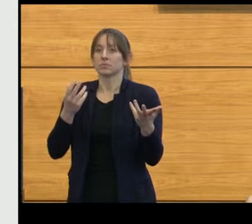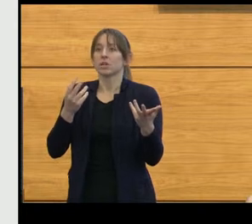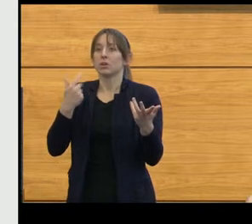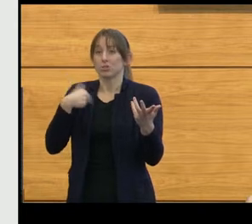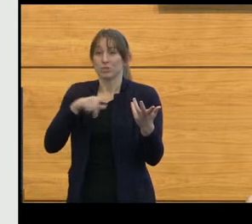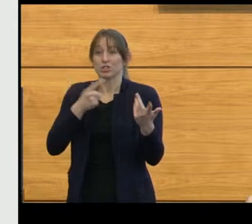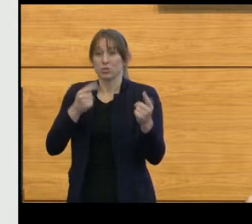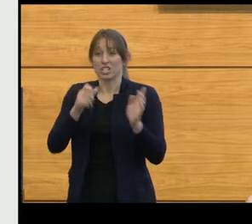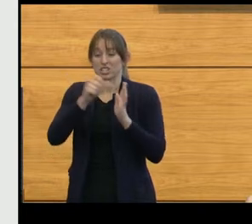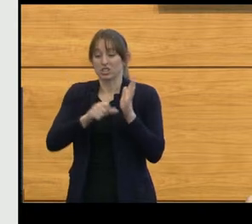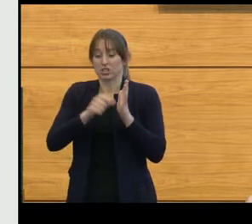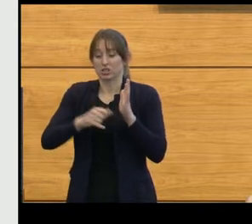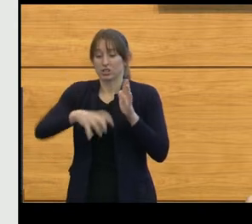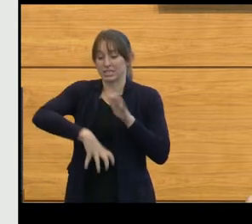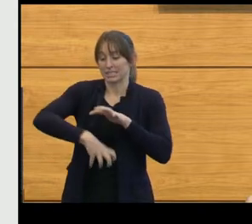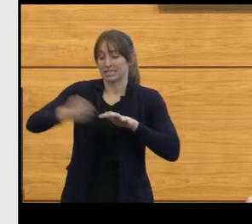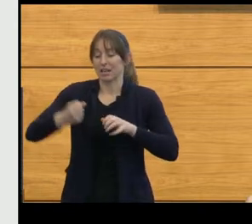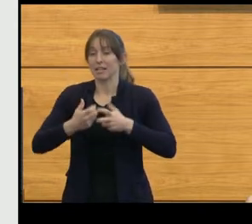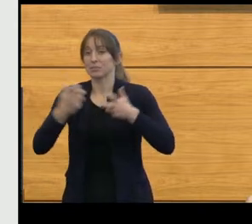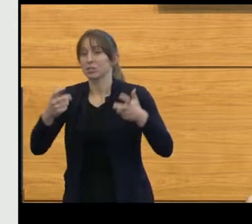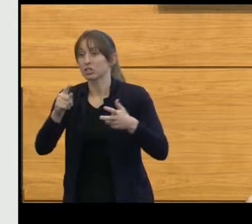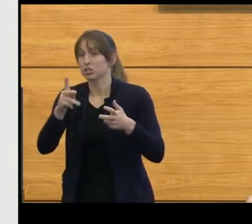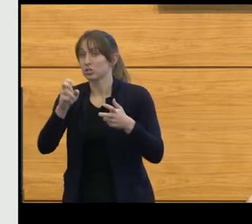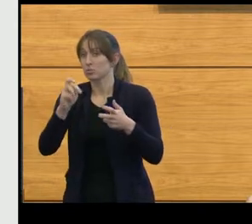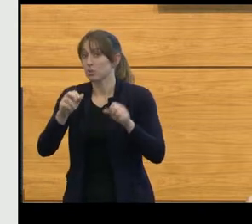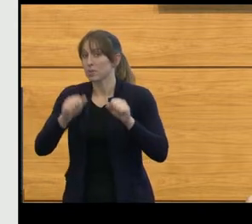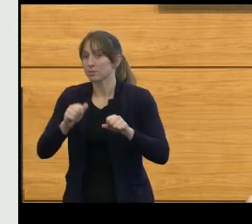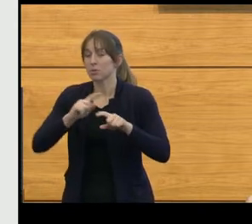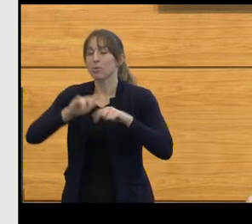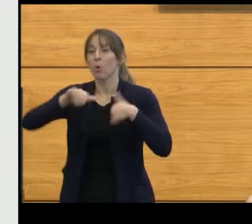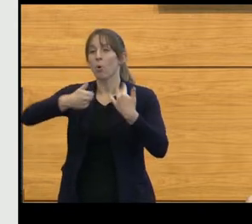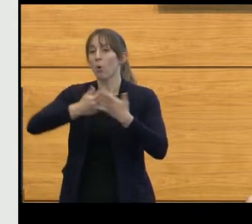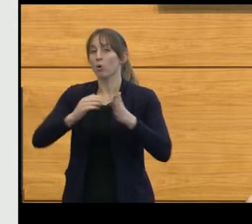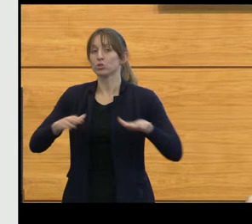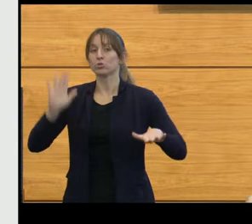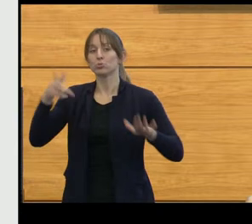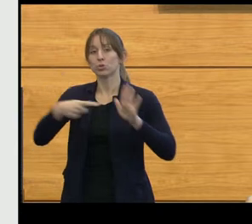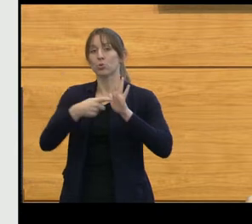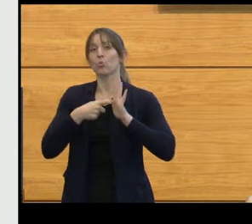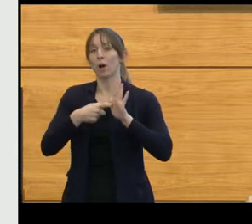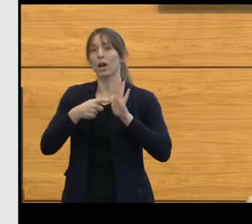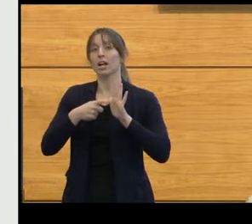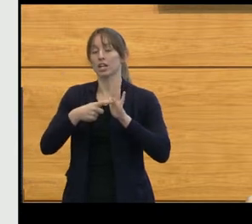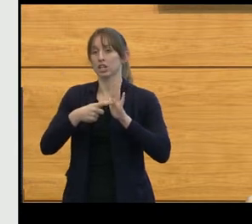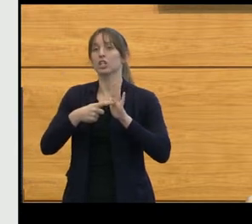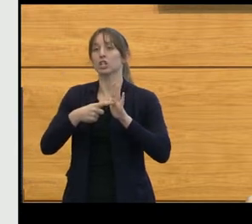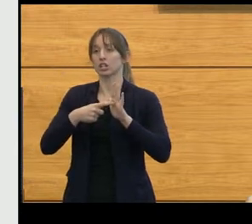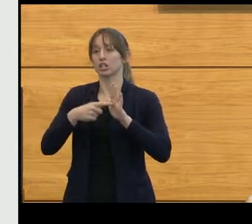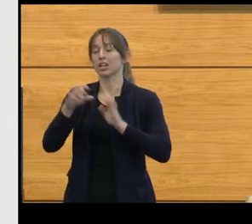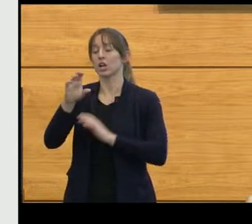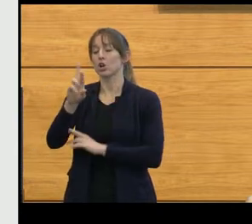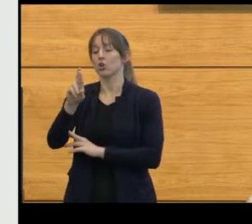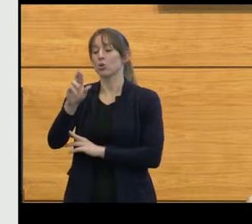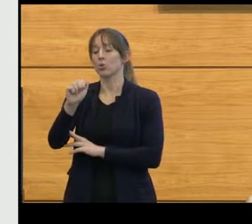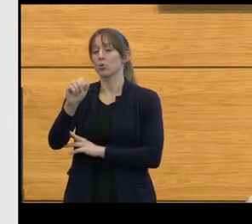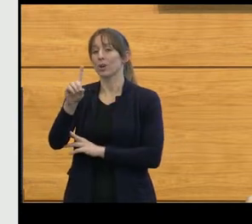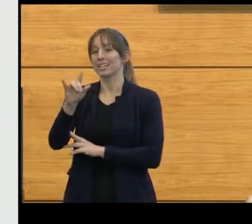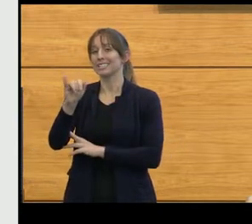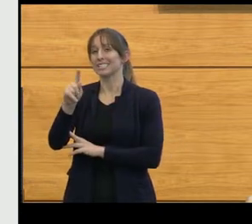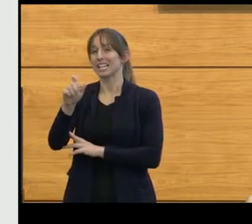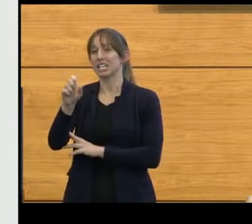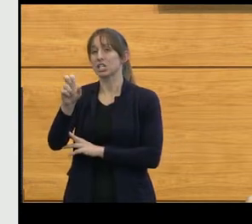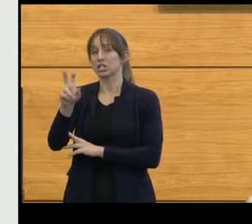could, but that all children were going to require radiation to prevent the spread of tumor throughout their central nervous